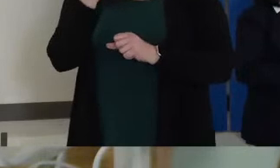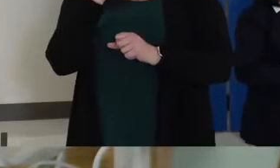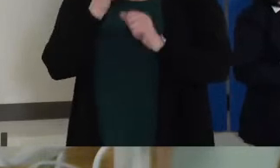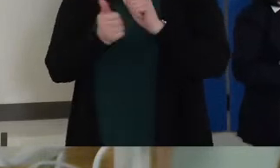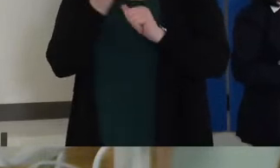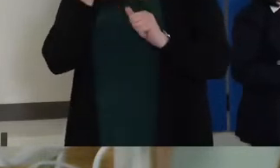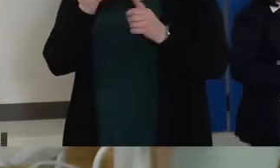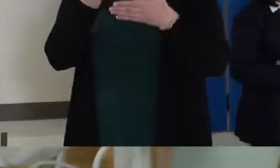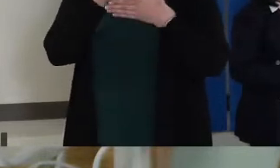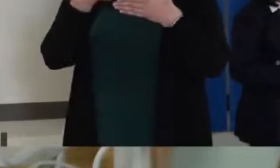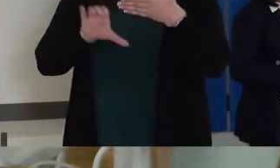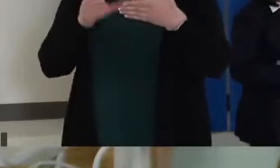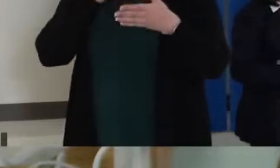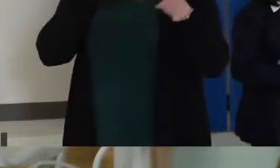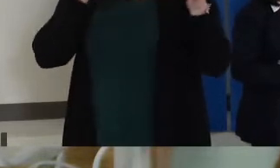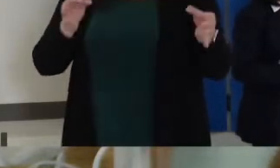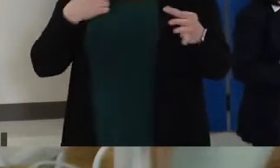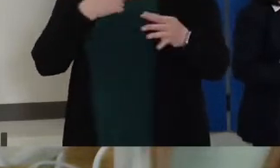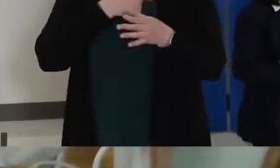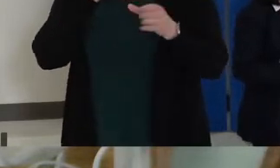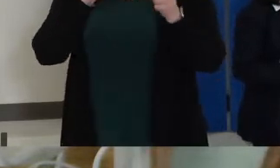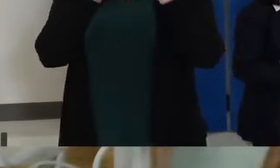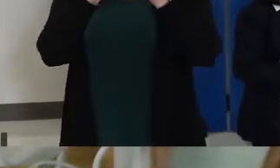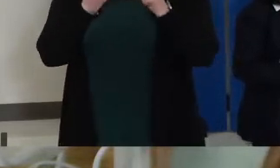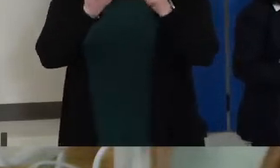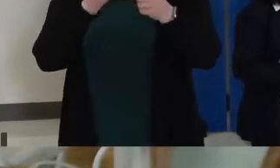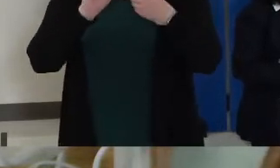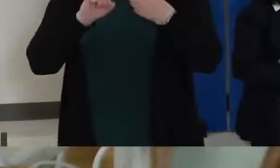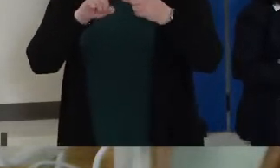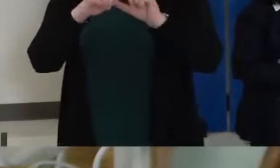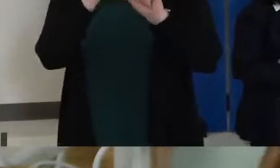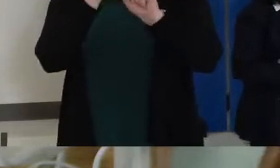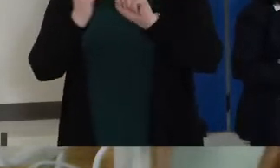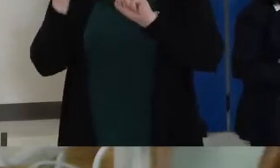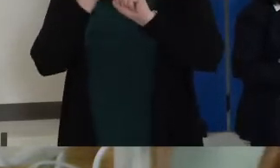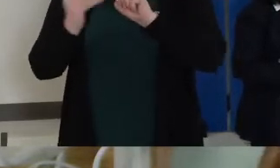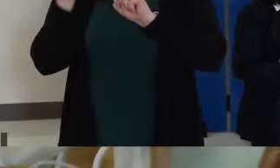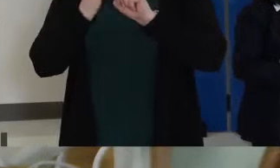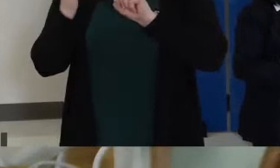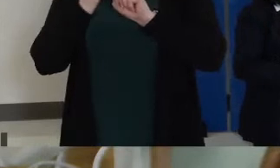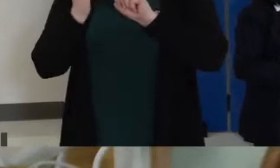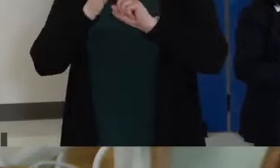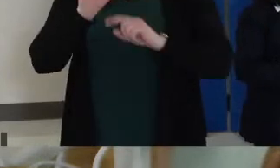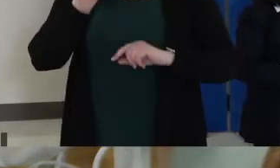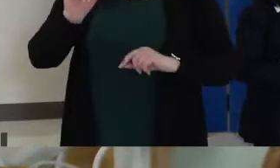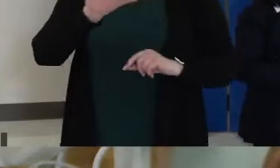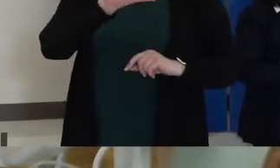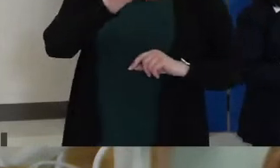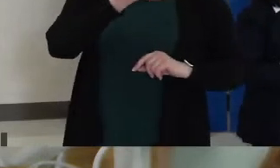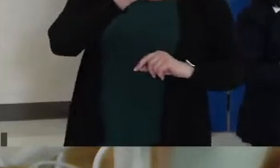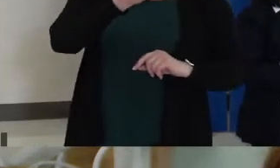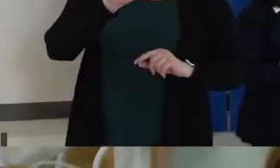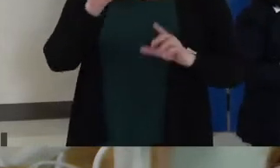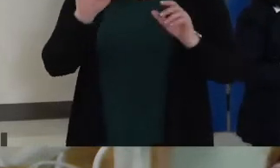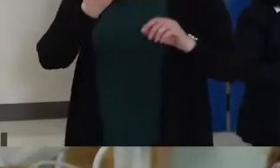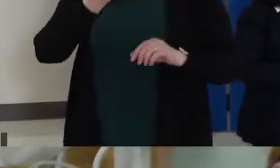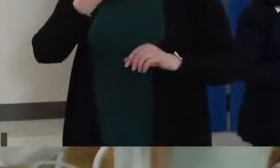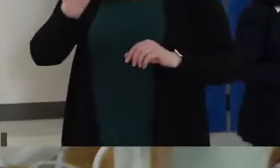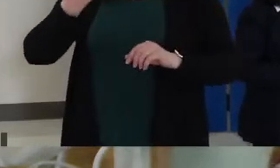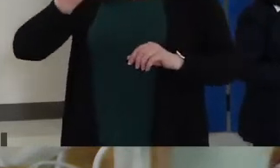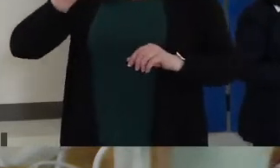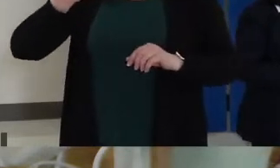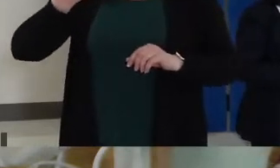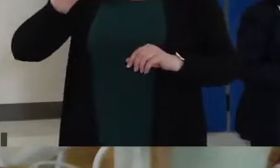consequential decisions that we continue to be reminded of, and that was the O'Connor versus Donaldson decision, the Supreme